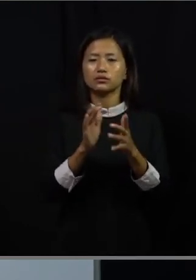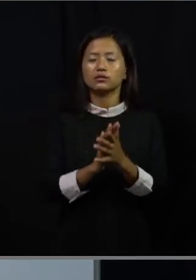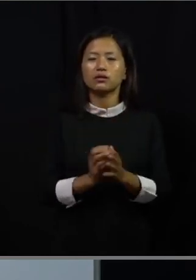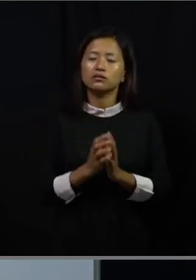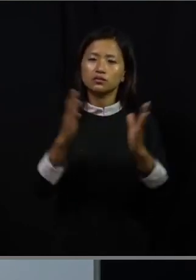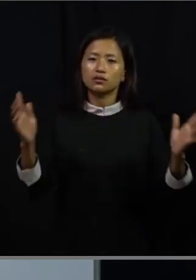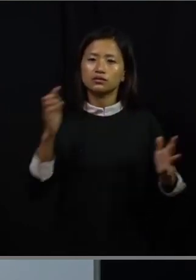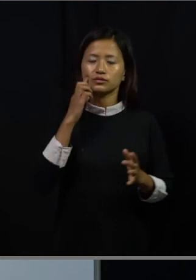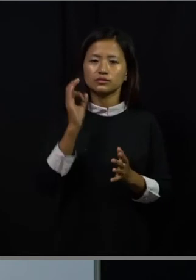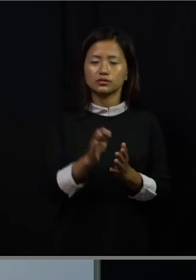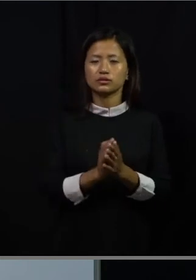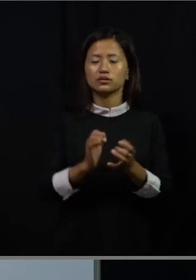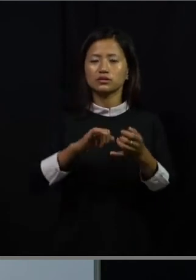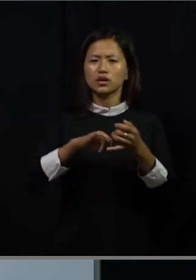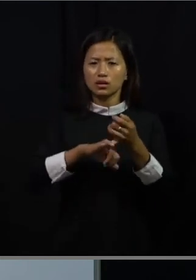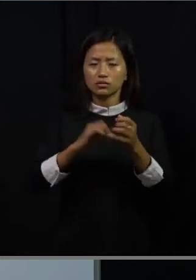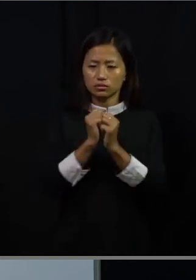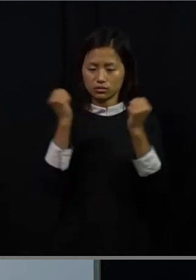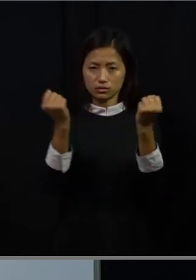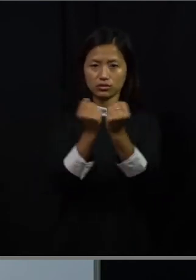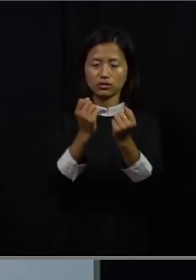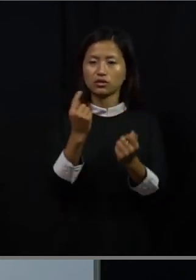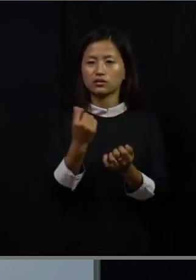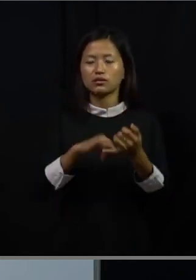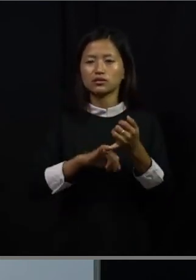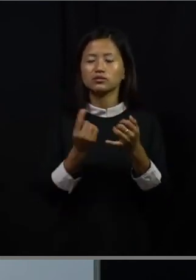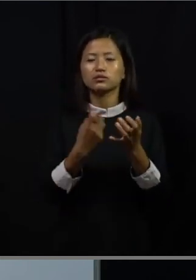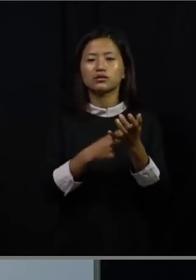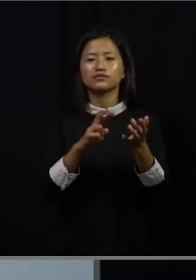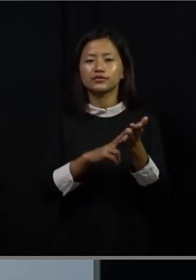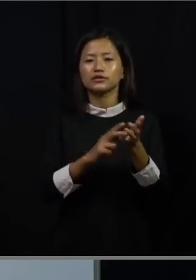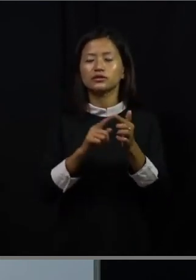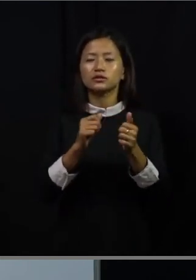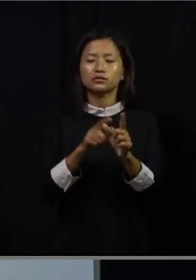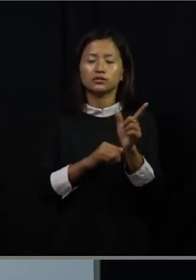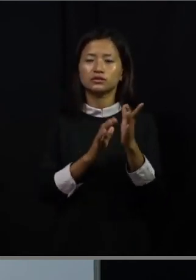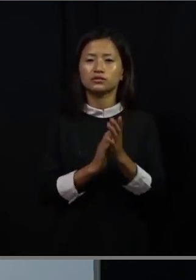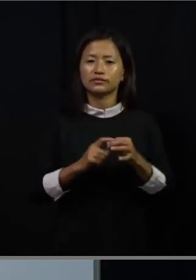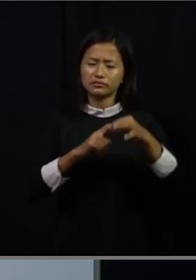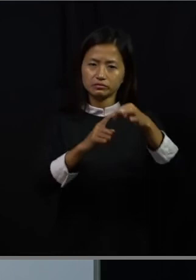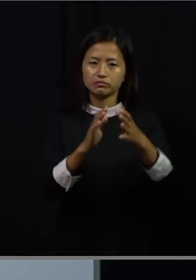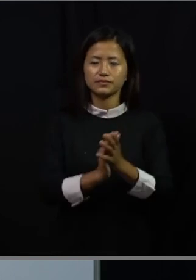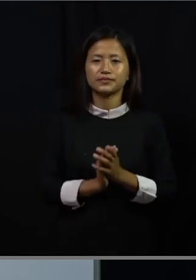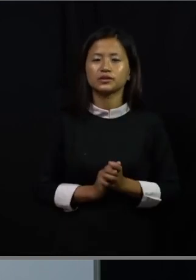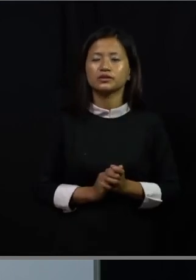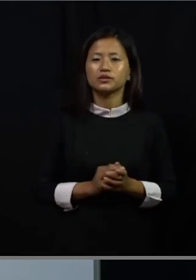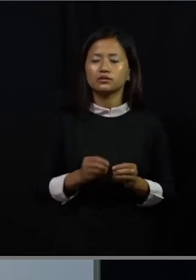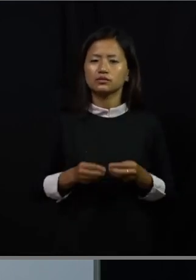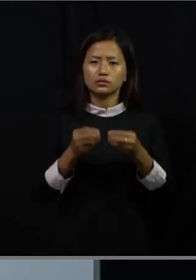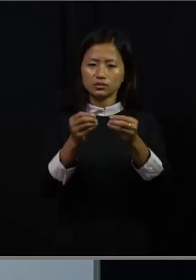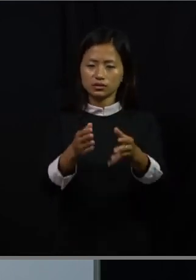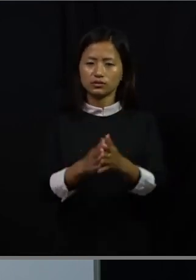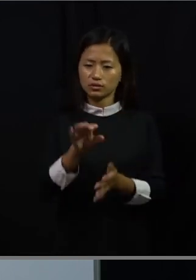a lot of importance is the social survey. For example, you collect the data by giving them questionnaires, okay, or you